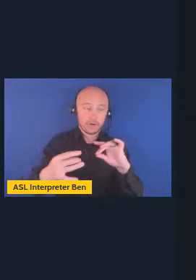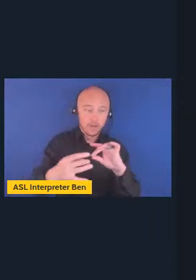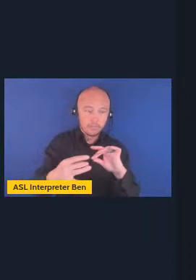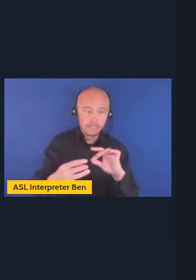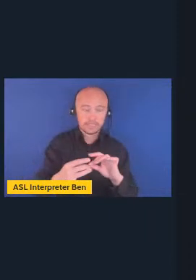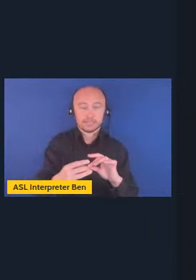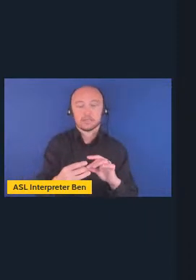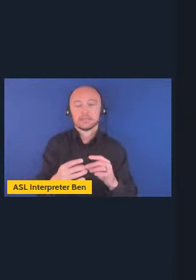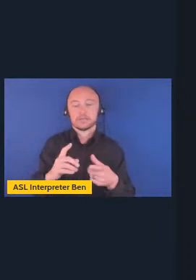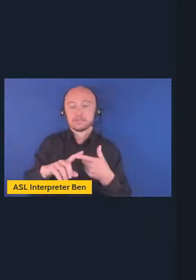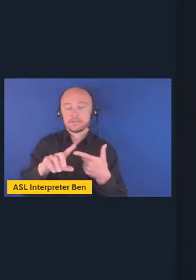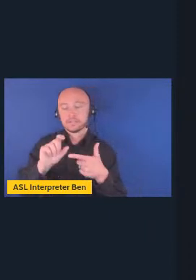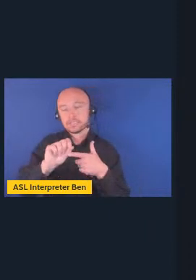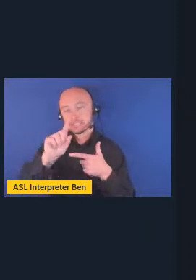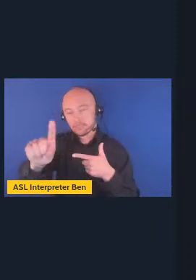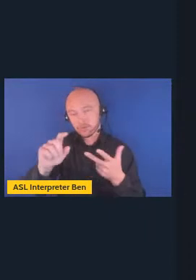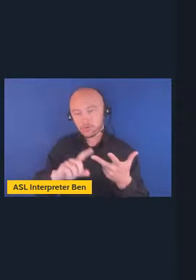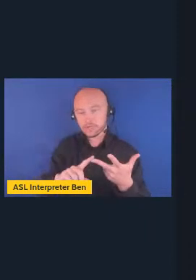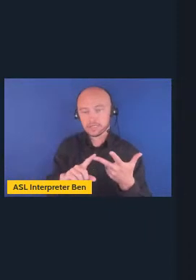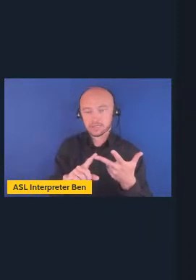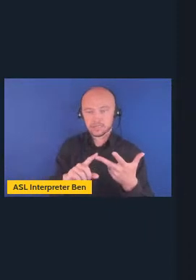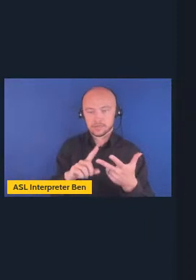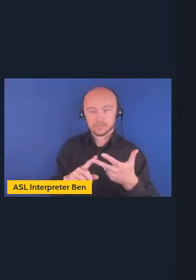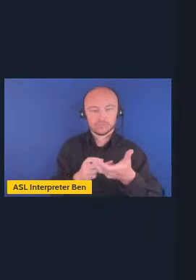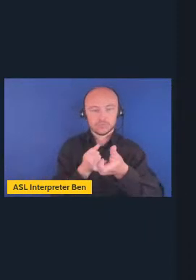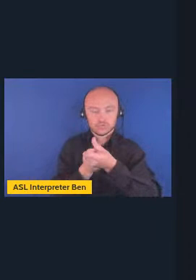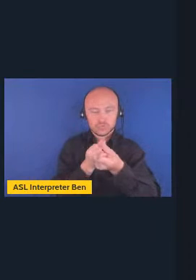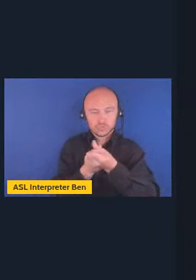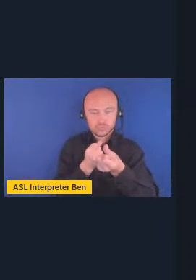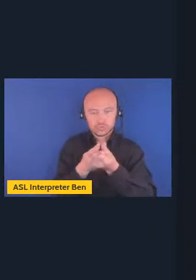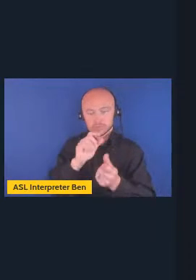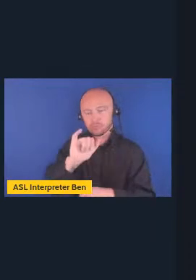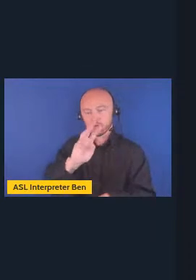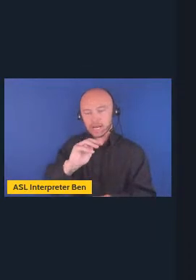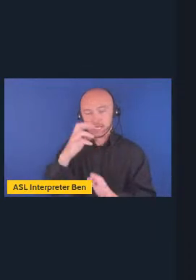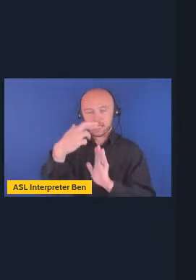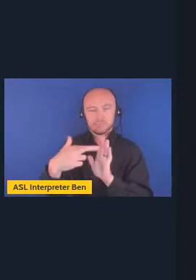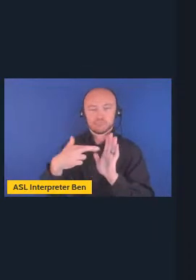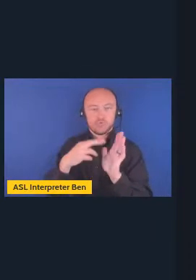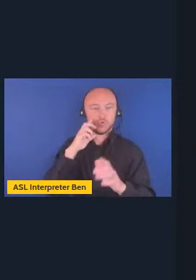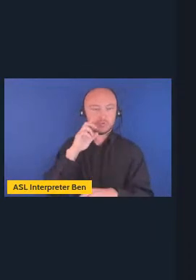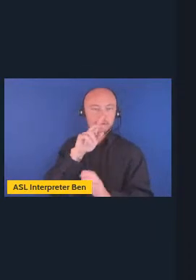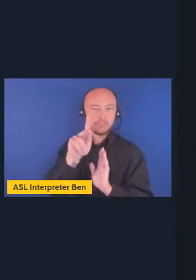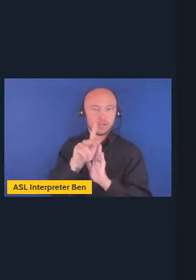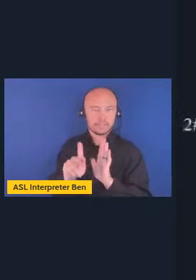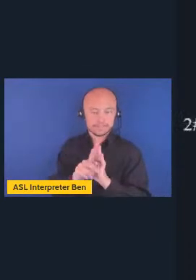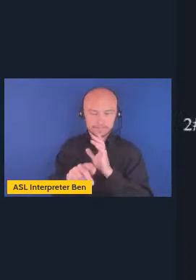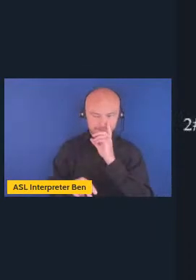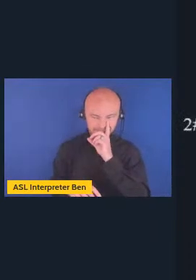build, code deploy with supported IAM roles and policies.